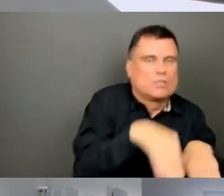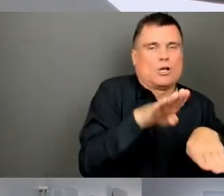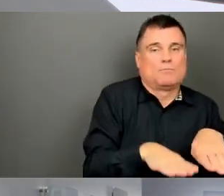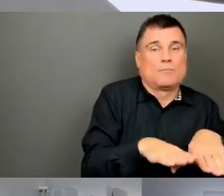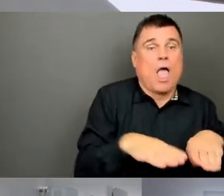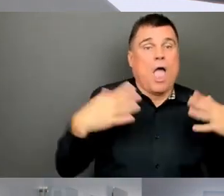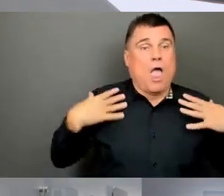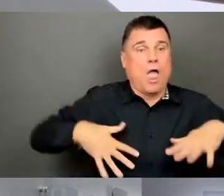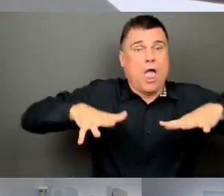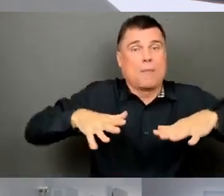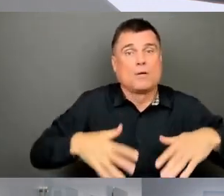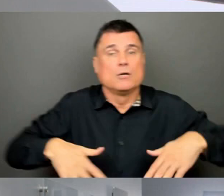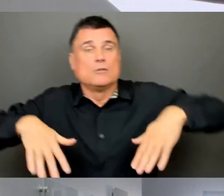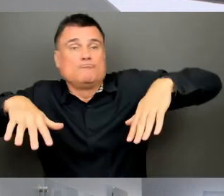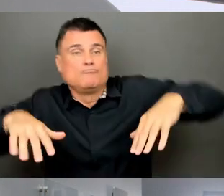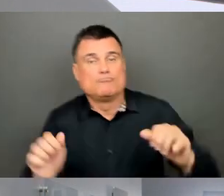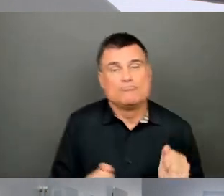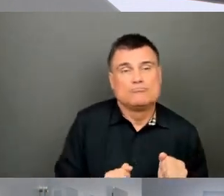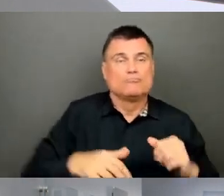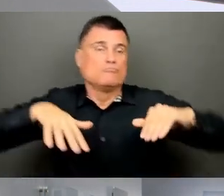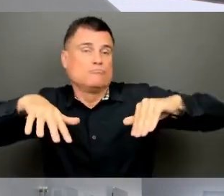interesting. You can change your levels.